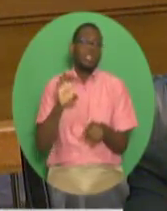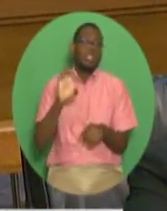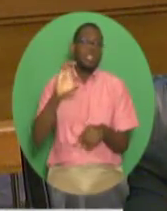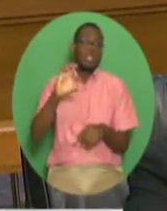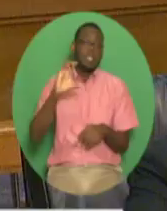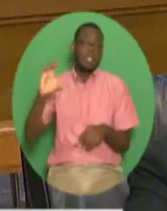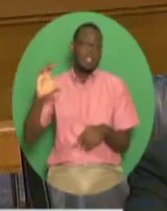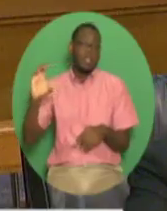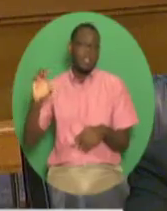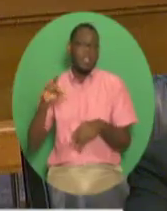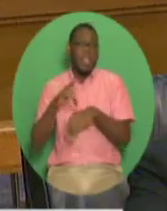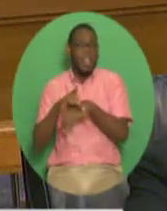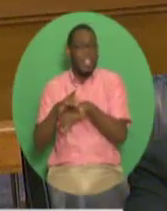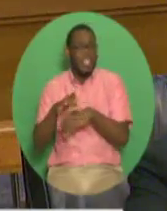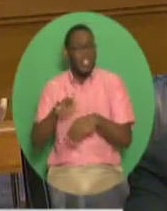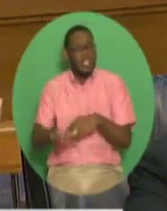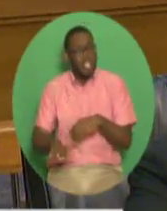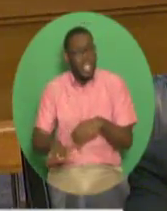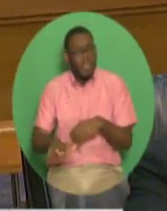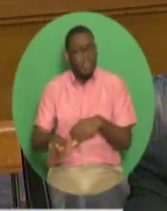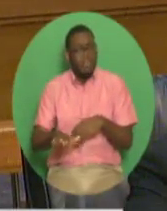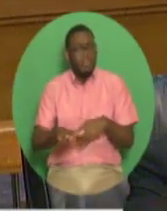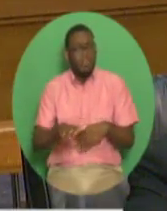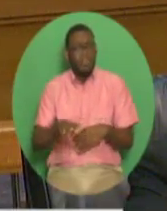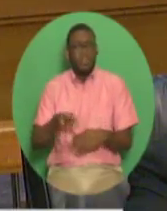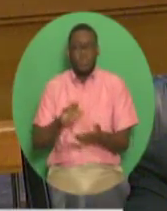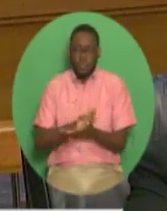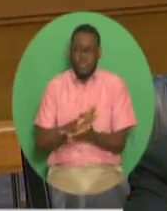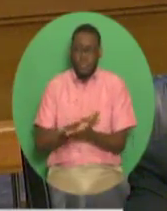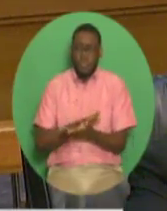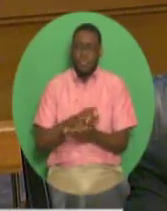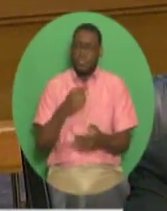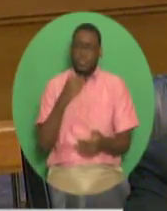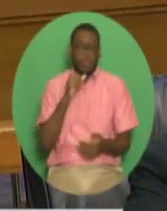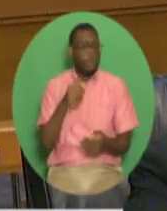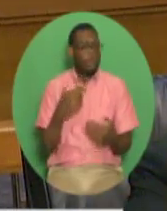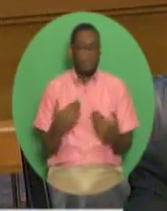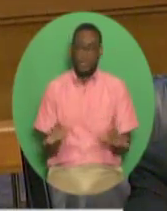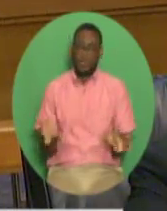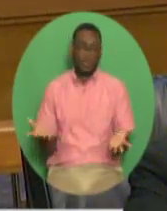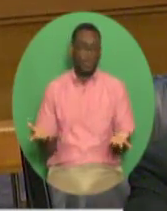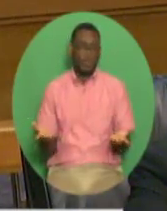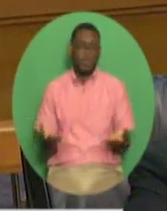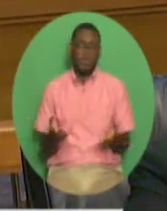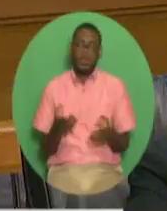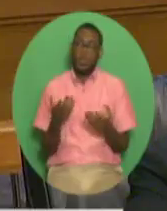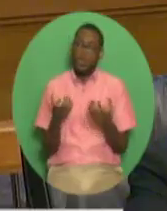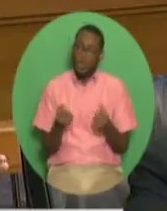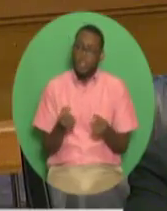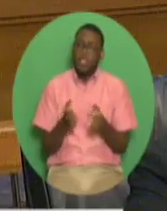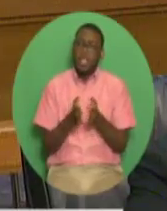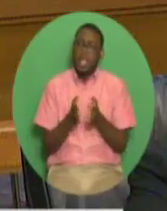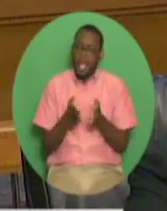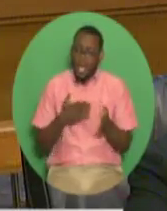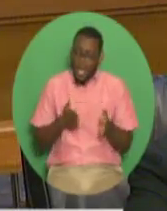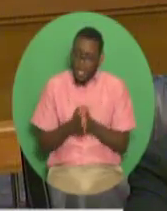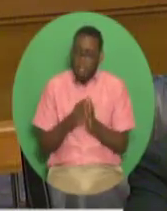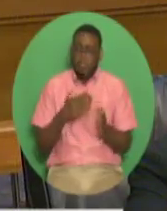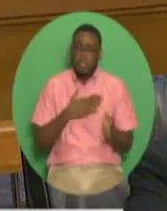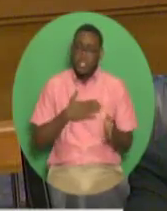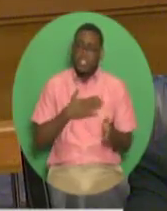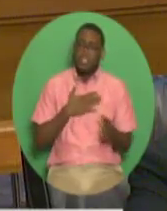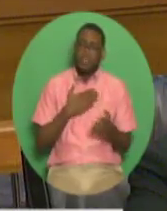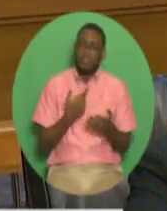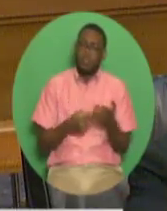remains uncompleted. And Minister, I would want to get an update as to what is happening at the Davie Avenue. That's in